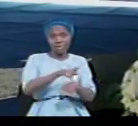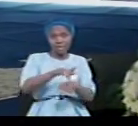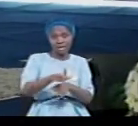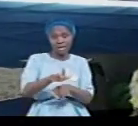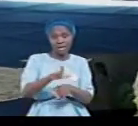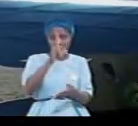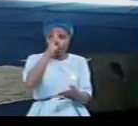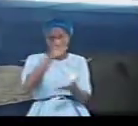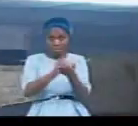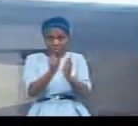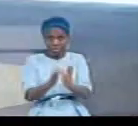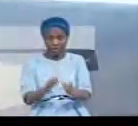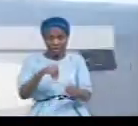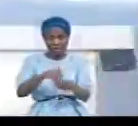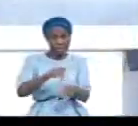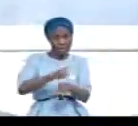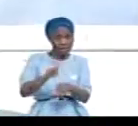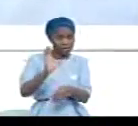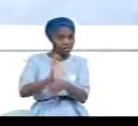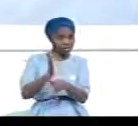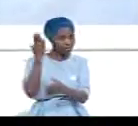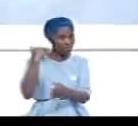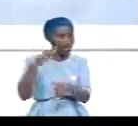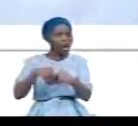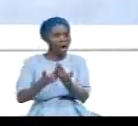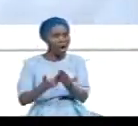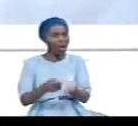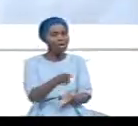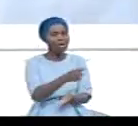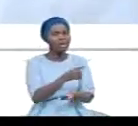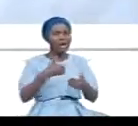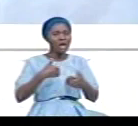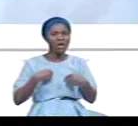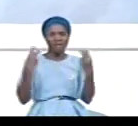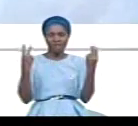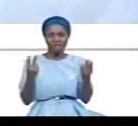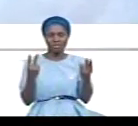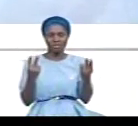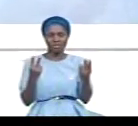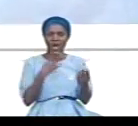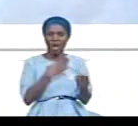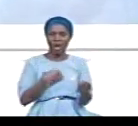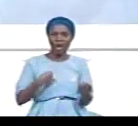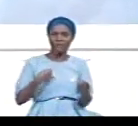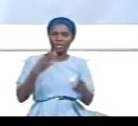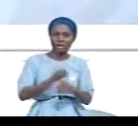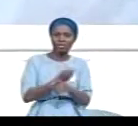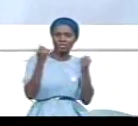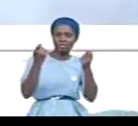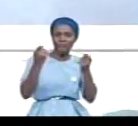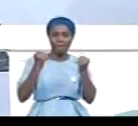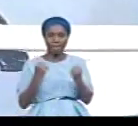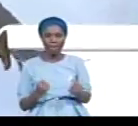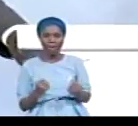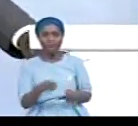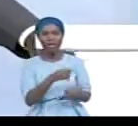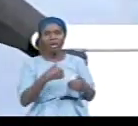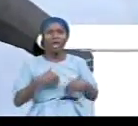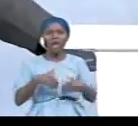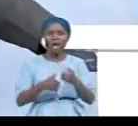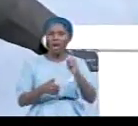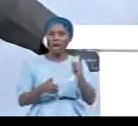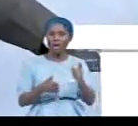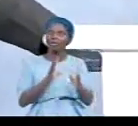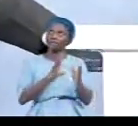church, how did they have the victory, the triumph, and the conquering power they had?